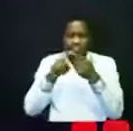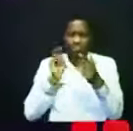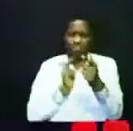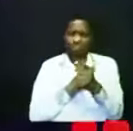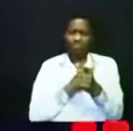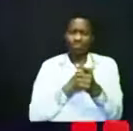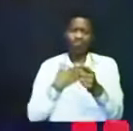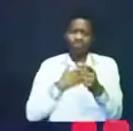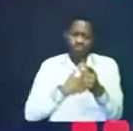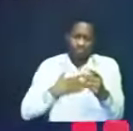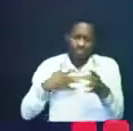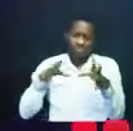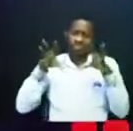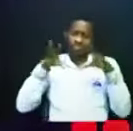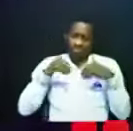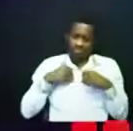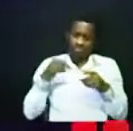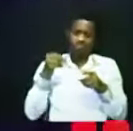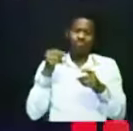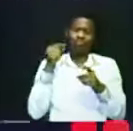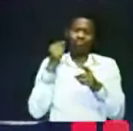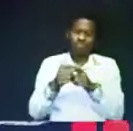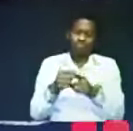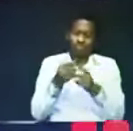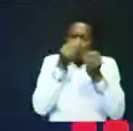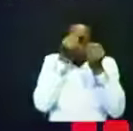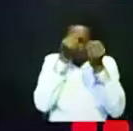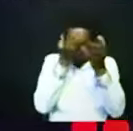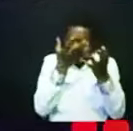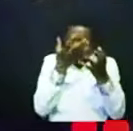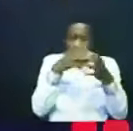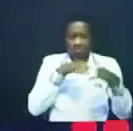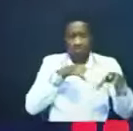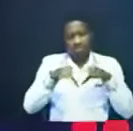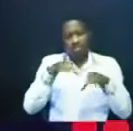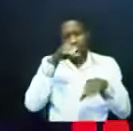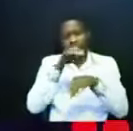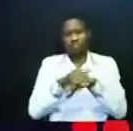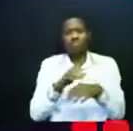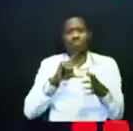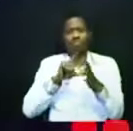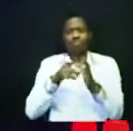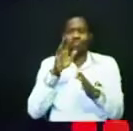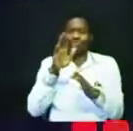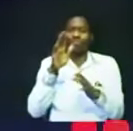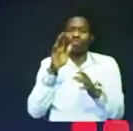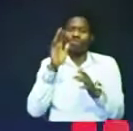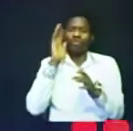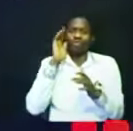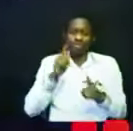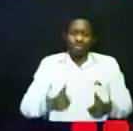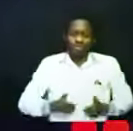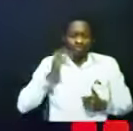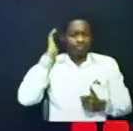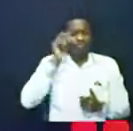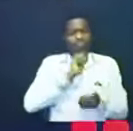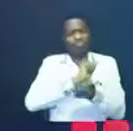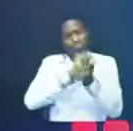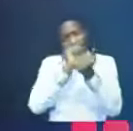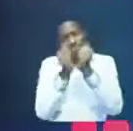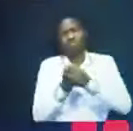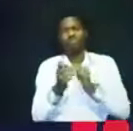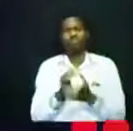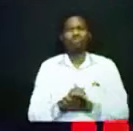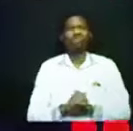word by acting upon it. And we will never be the same again. What